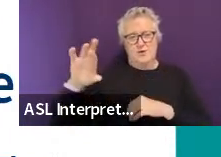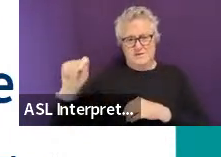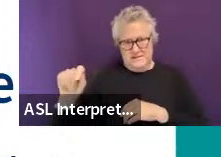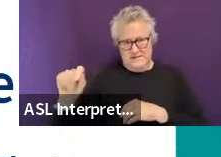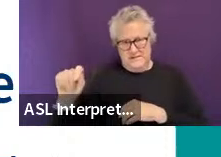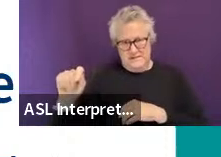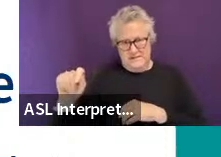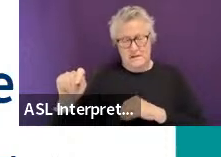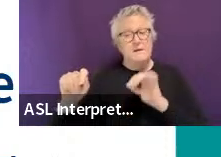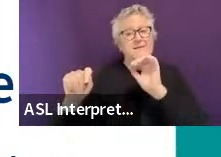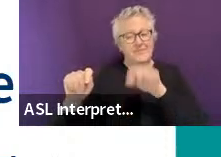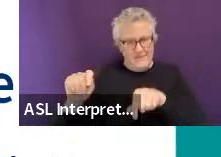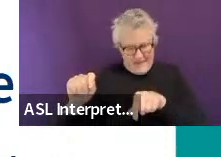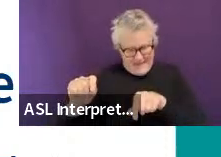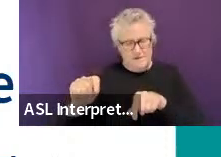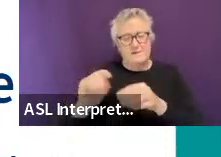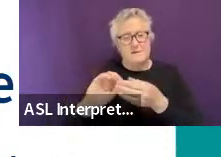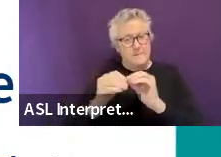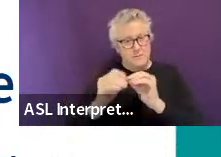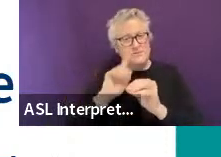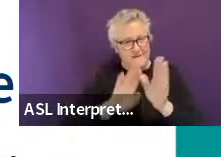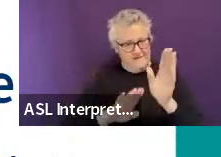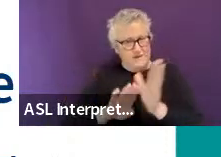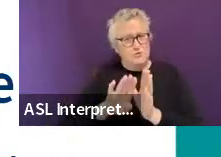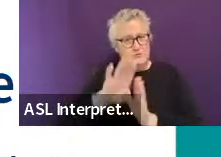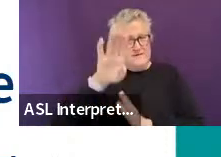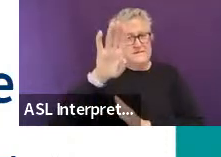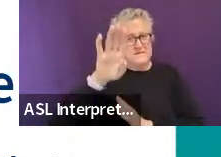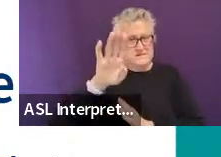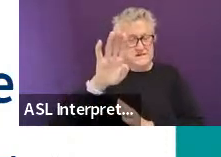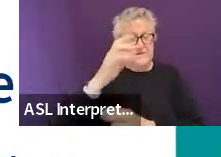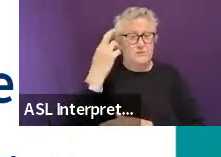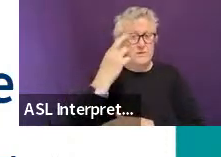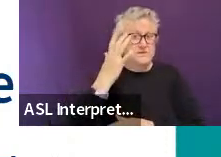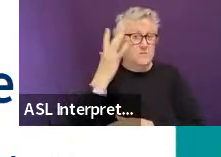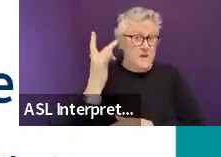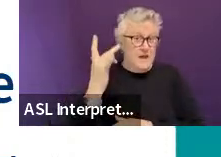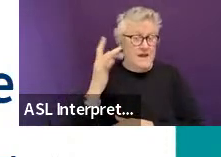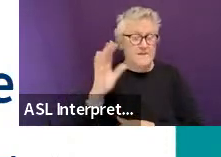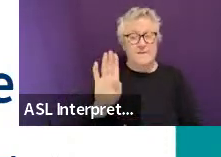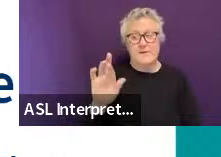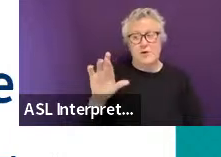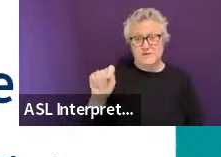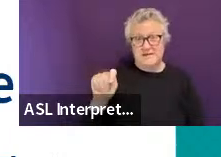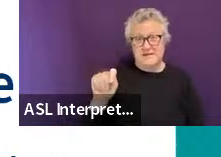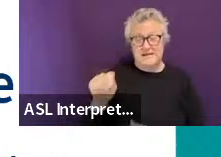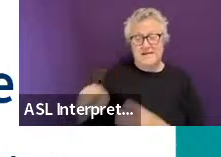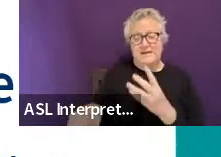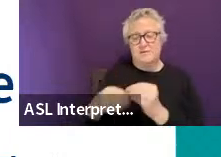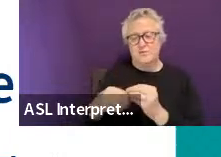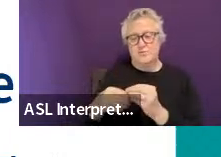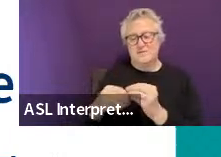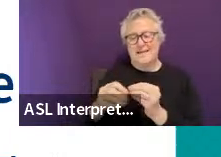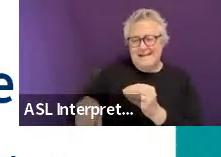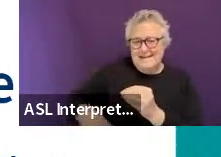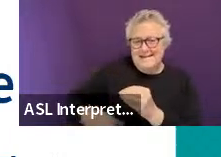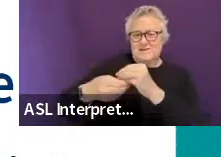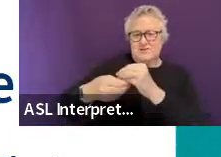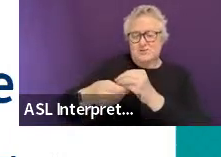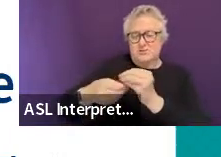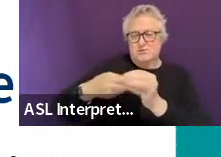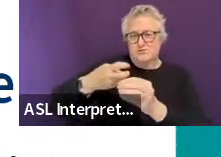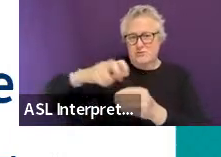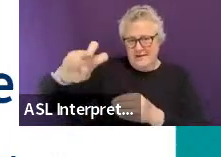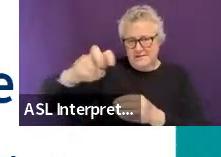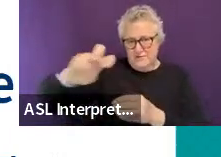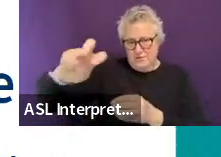modeling. And the reason for that is the BRT options include an additional transfer for riders that are traveling further